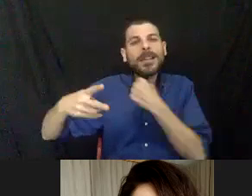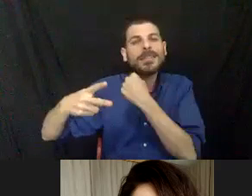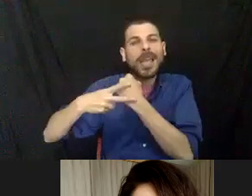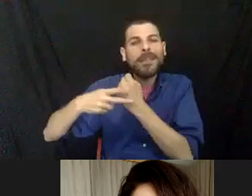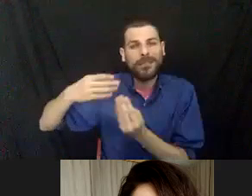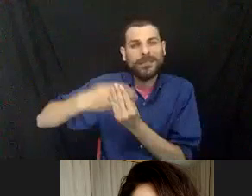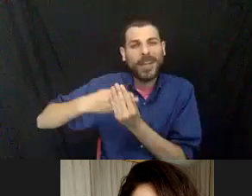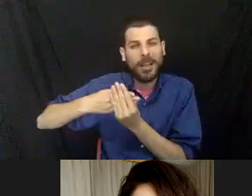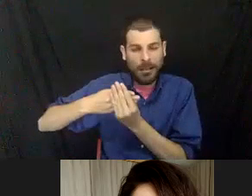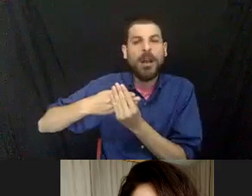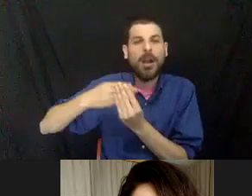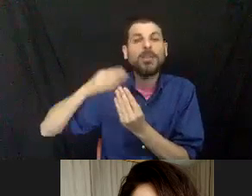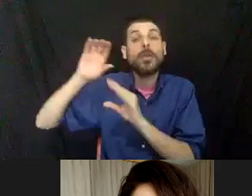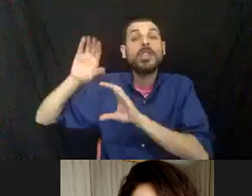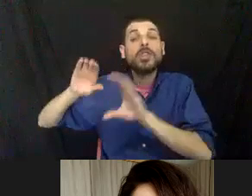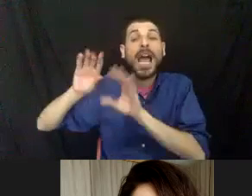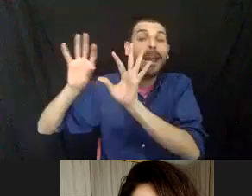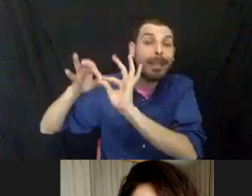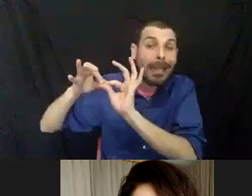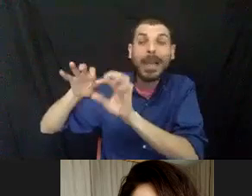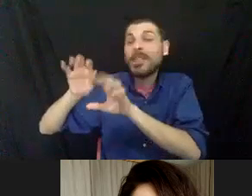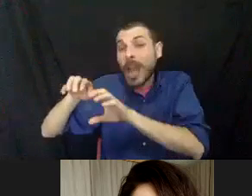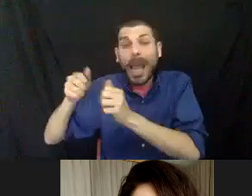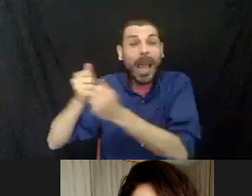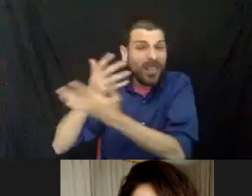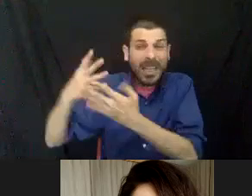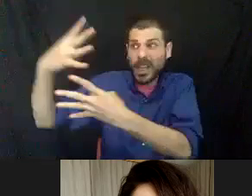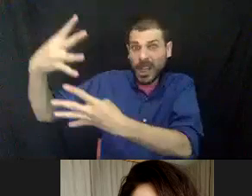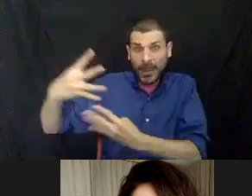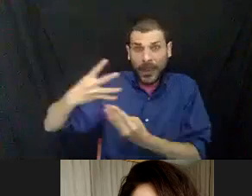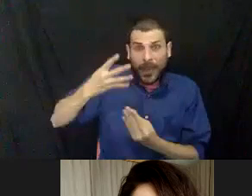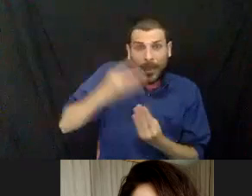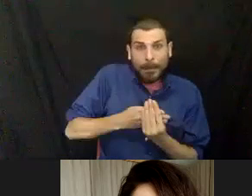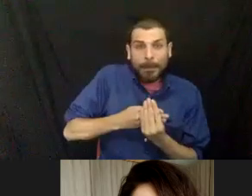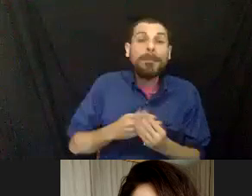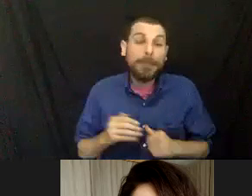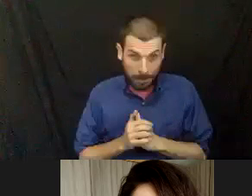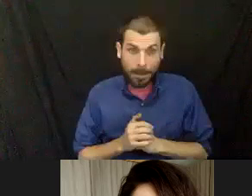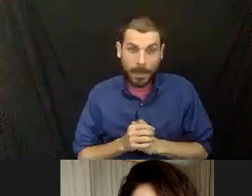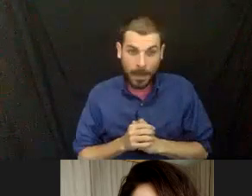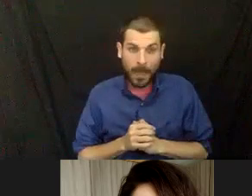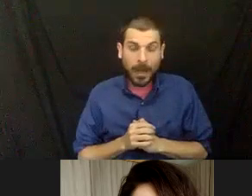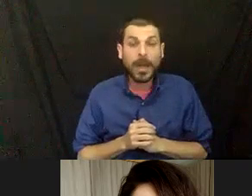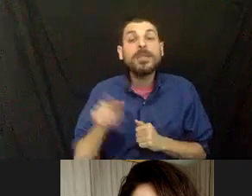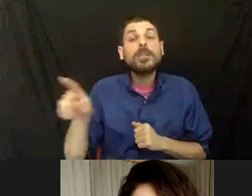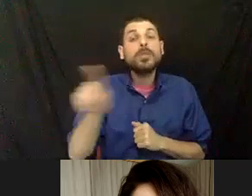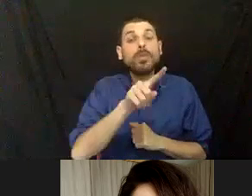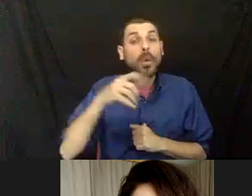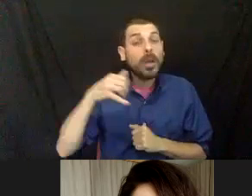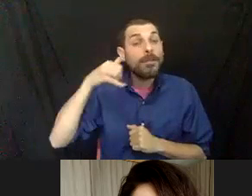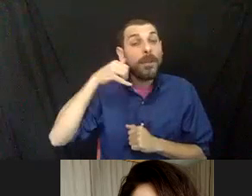chat so that you can have access to all of these resources later on. And for people that are using the phone,